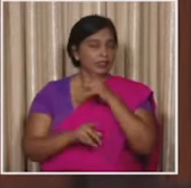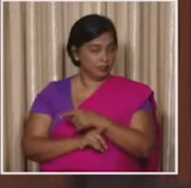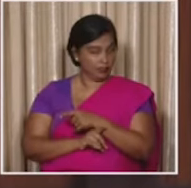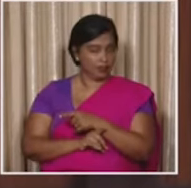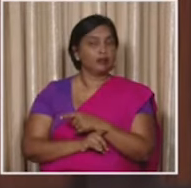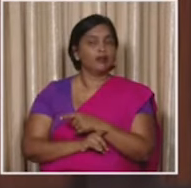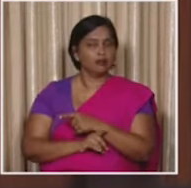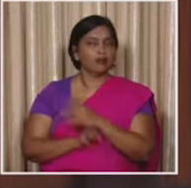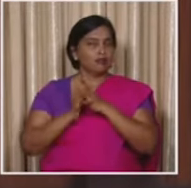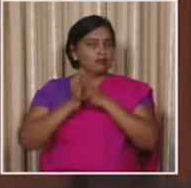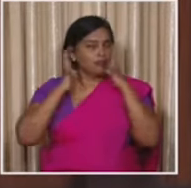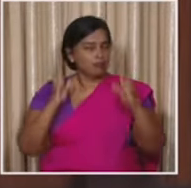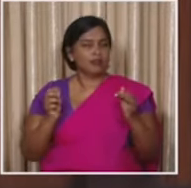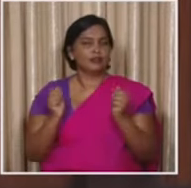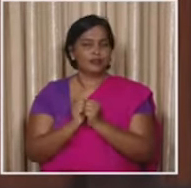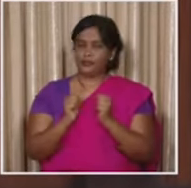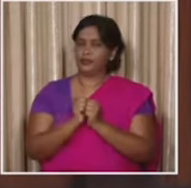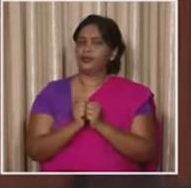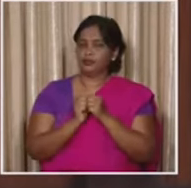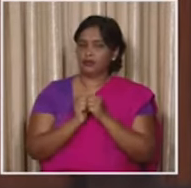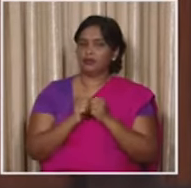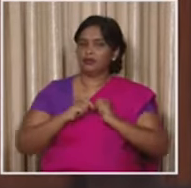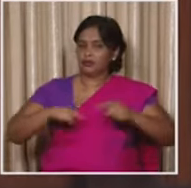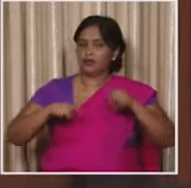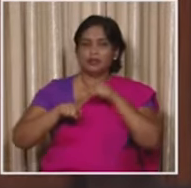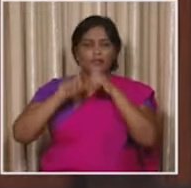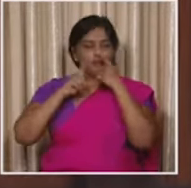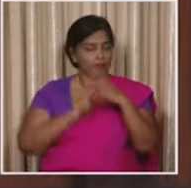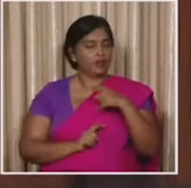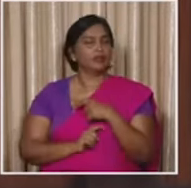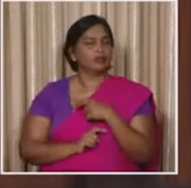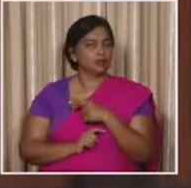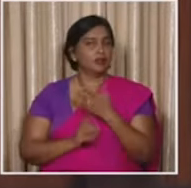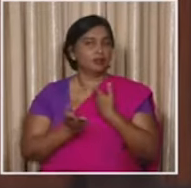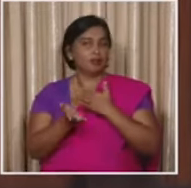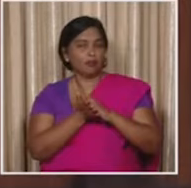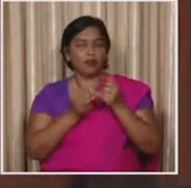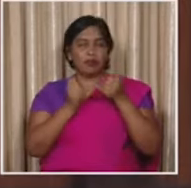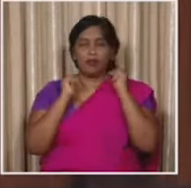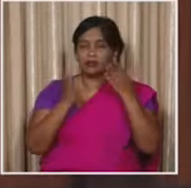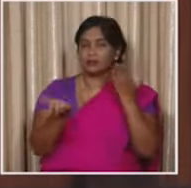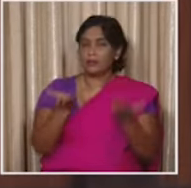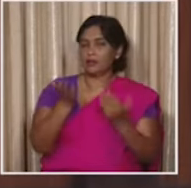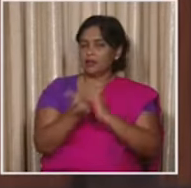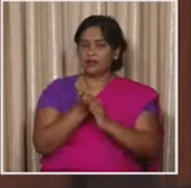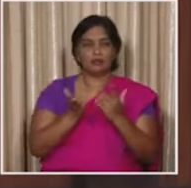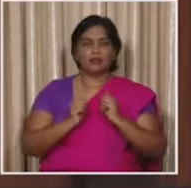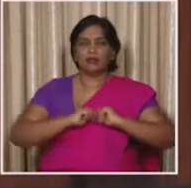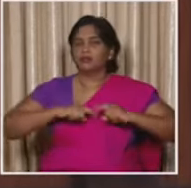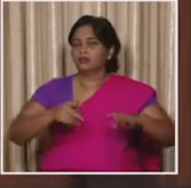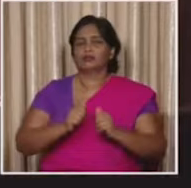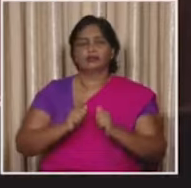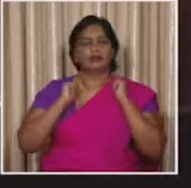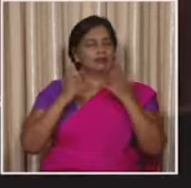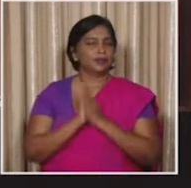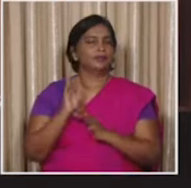at least spoke about a hybrid mechanism for justice. Without no justice, this mechanism will fail, which is why we have opposed that, Honorable Minister. Thank